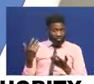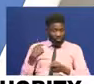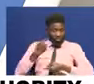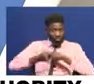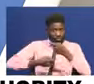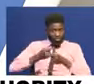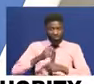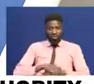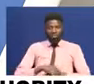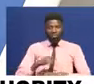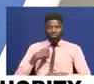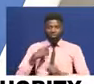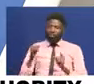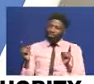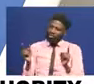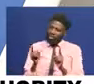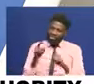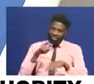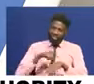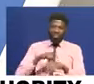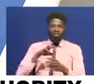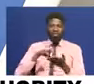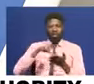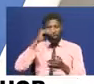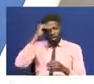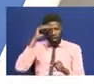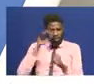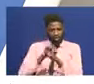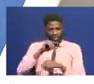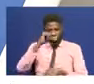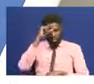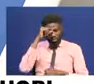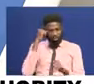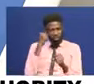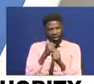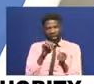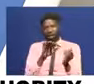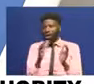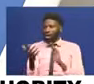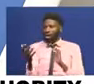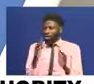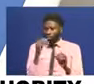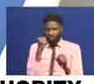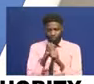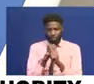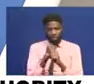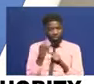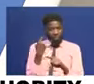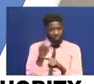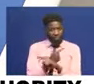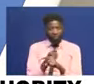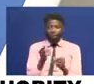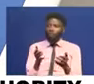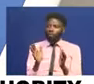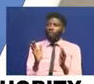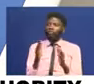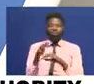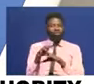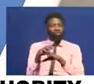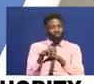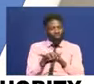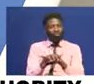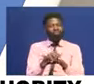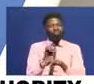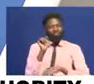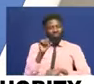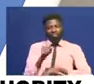learned a lot in this short time, especially mm-hmm. about the workings of government and how things work a little differently, right? Things are a little slower. They move a